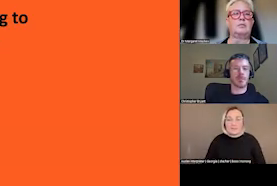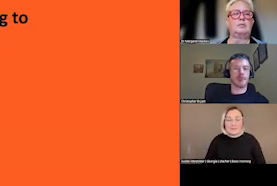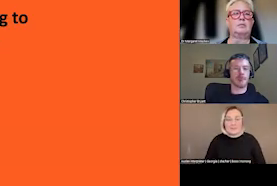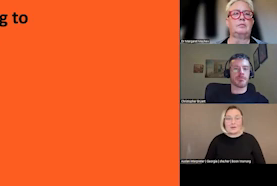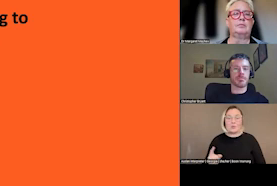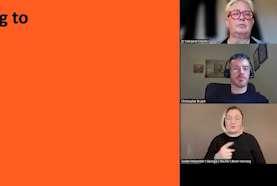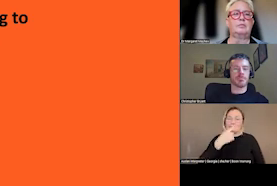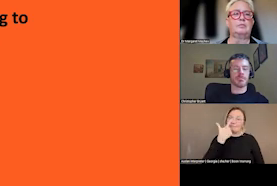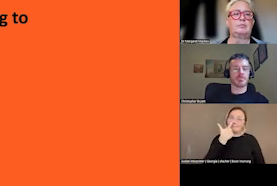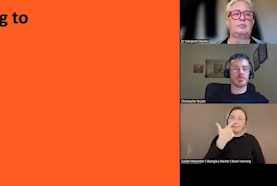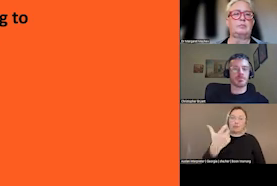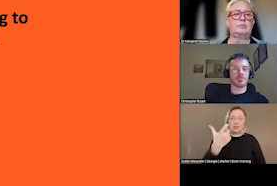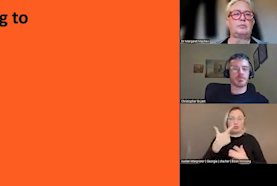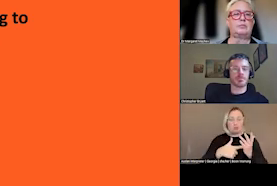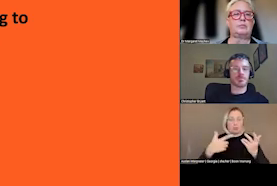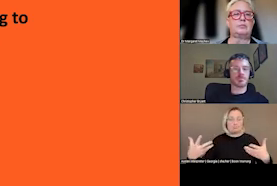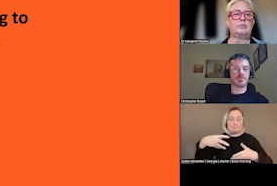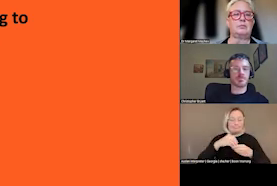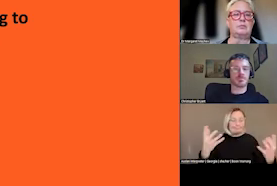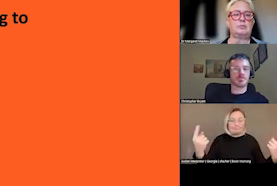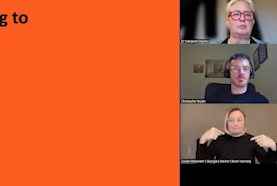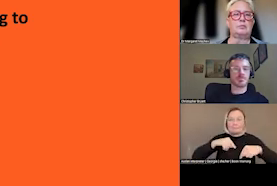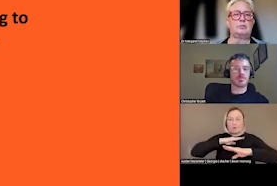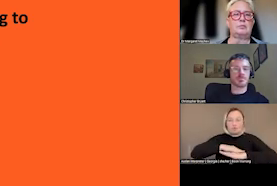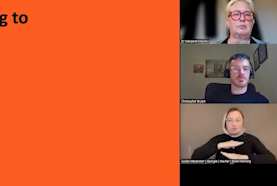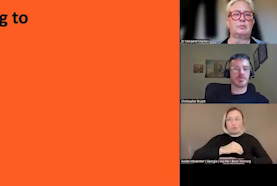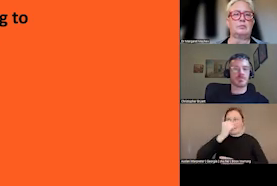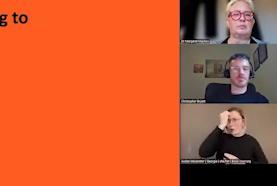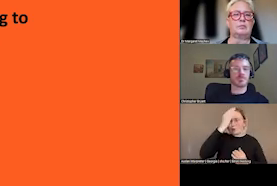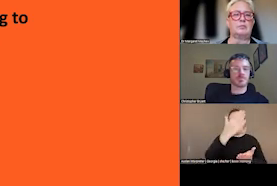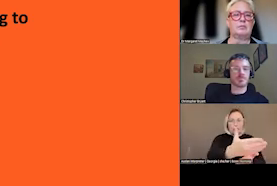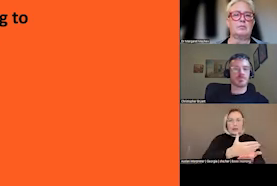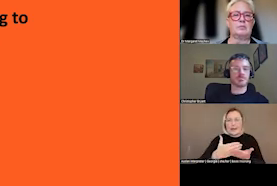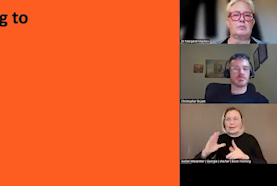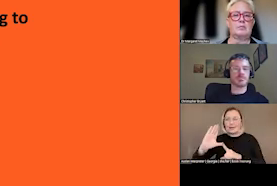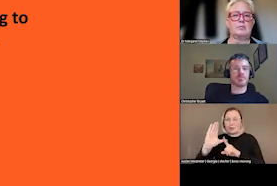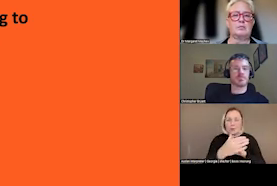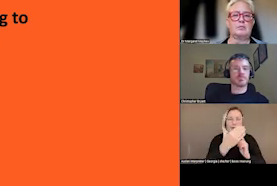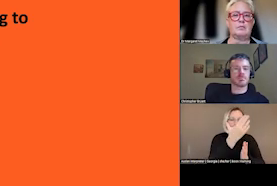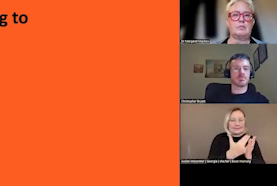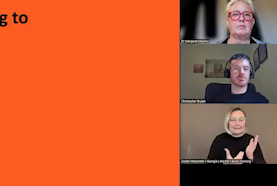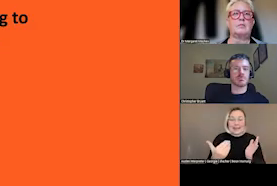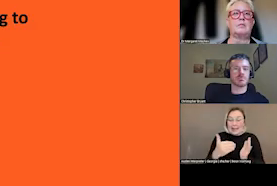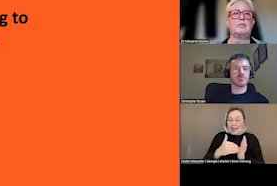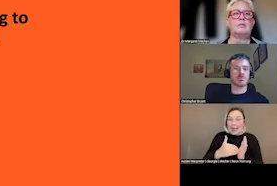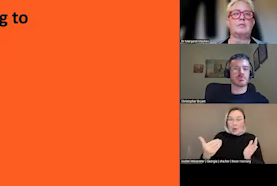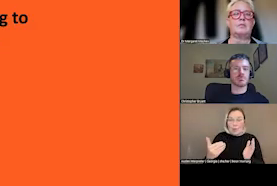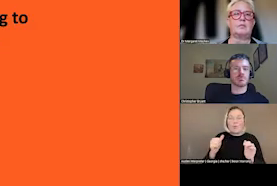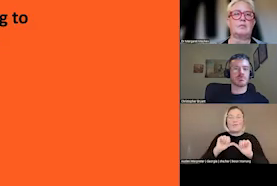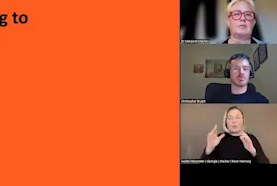very privileged to gather on this country and to share our knowledge, culture, art, now and of course with